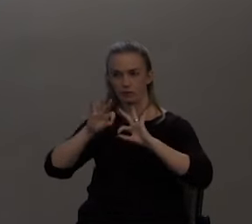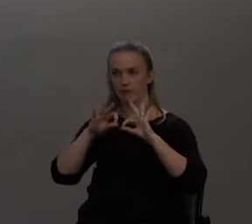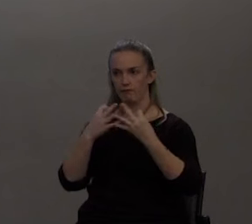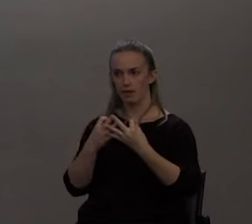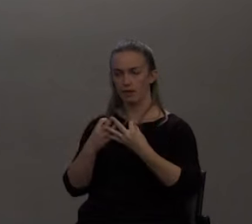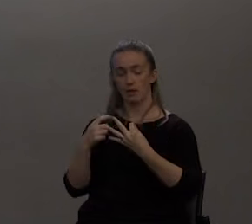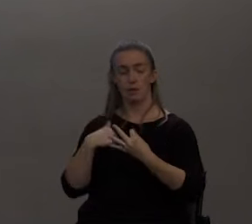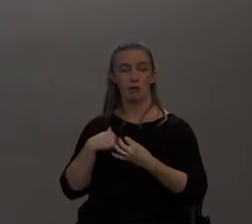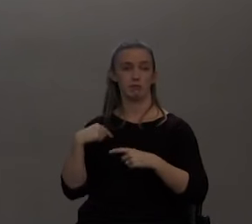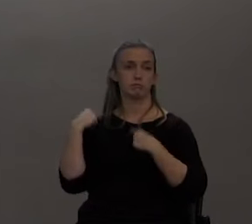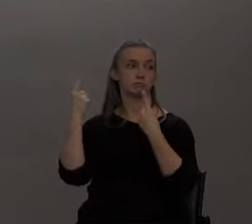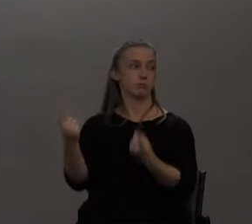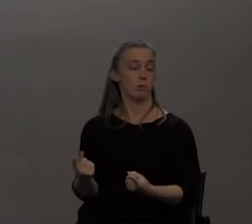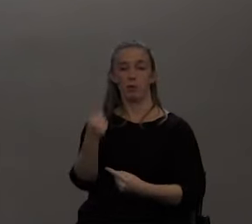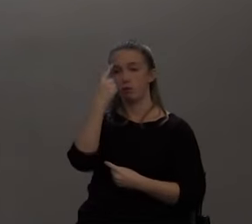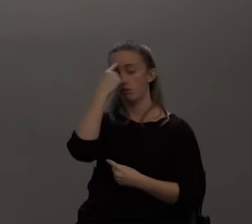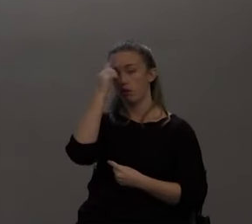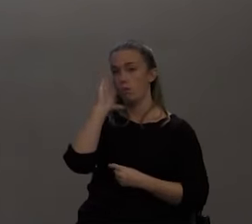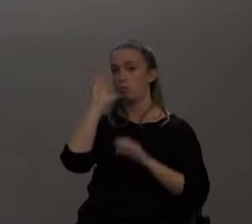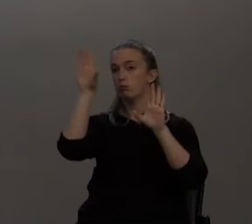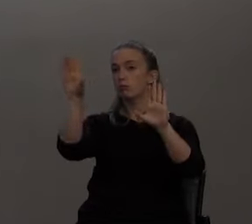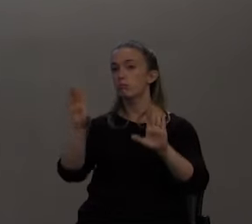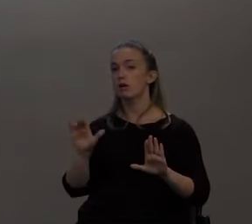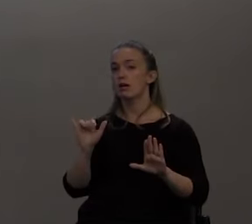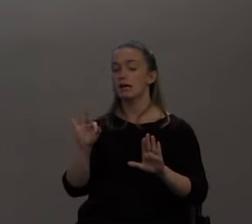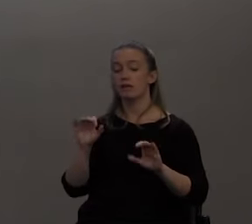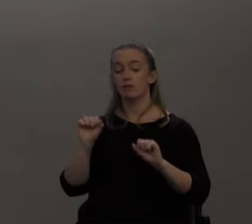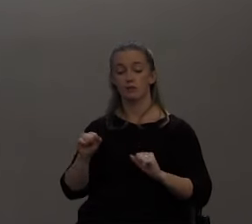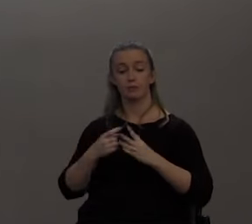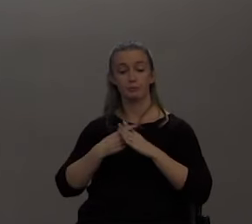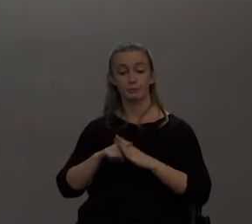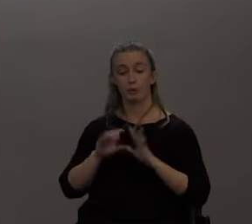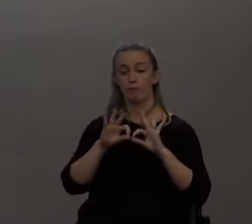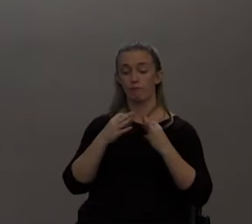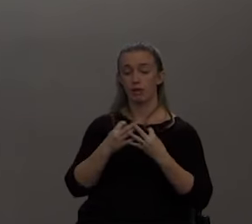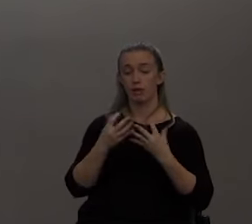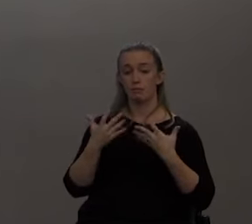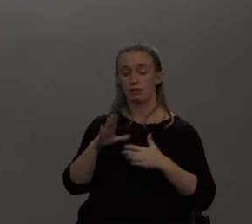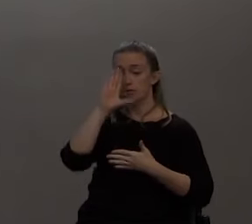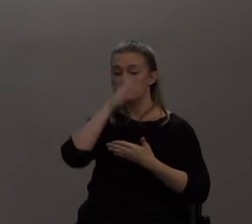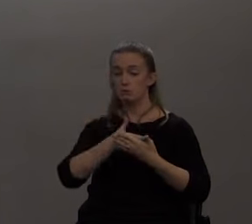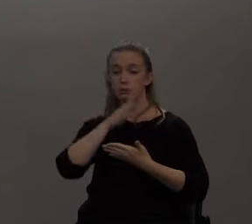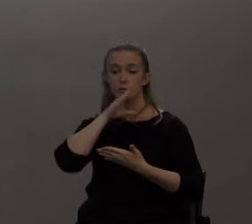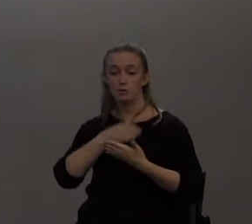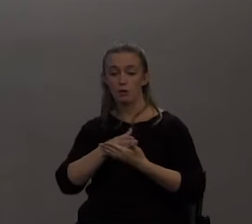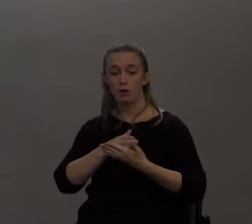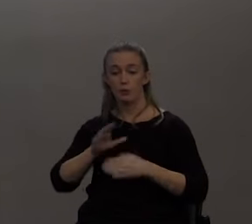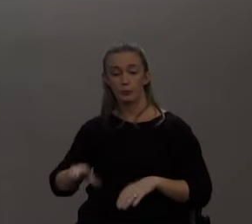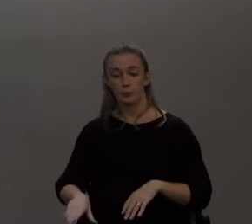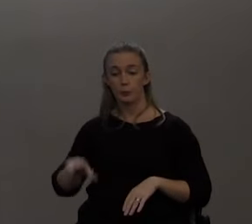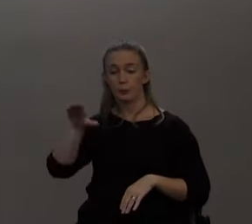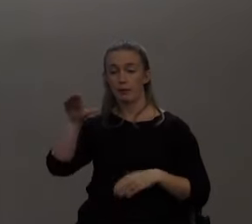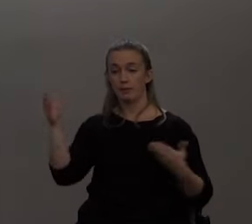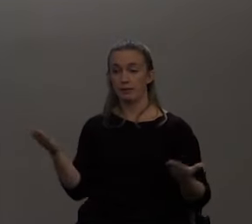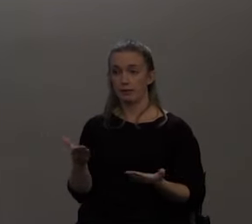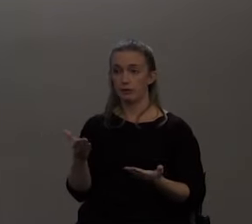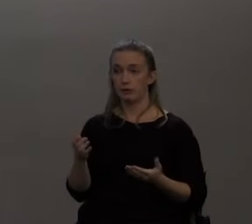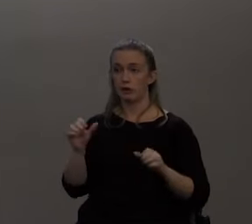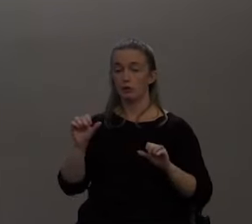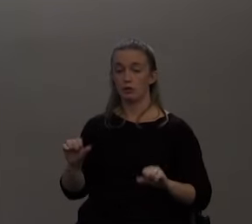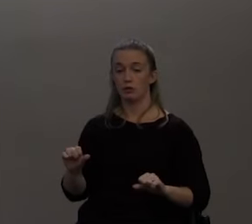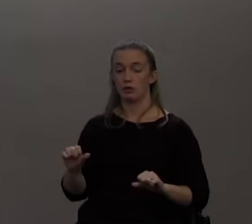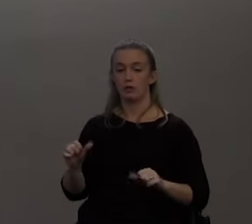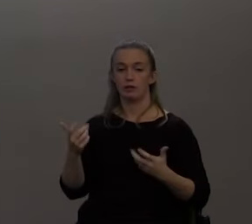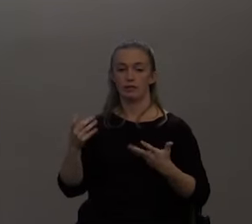always thought it would be wonderful if you started your family and your son or daughter grew up here, was able to come back